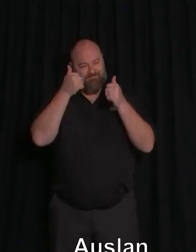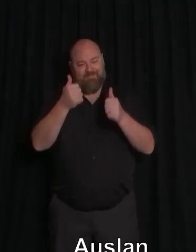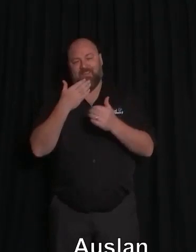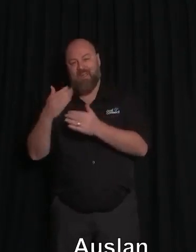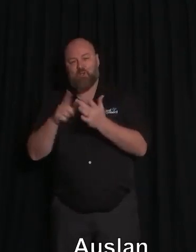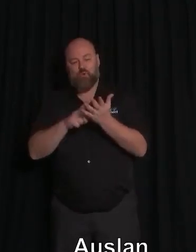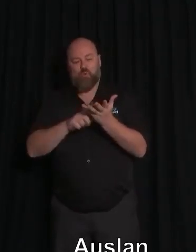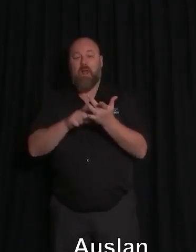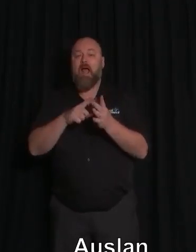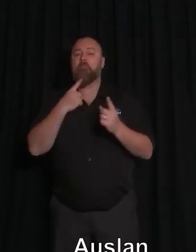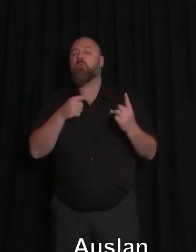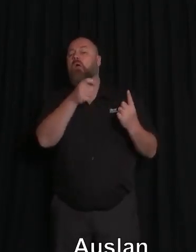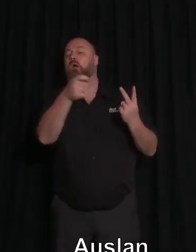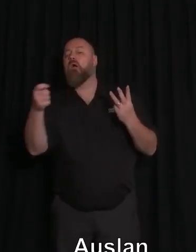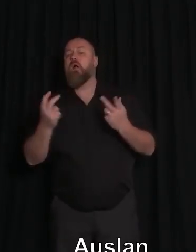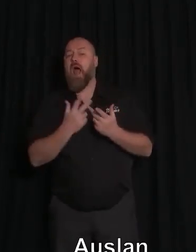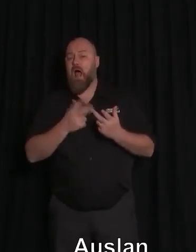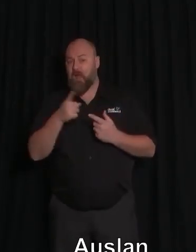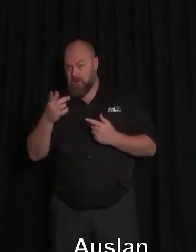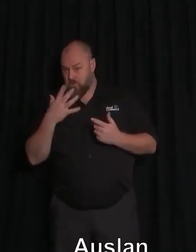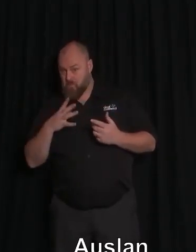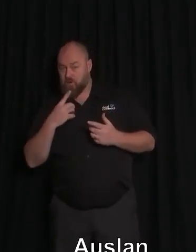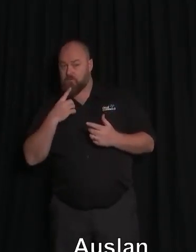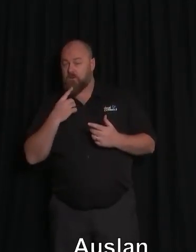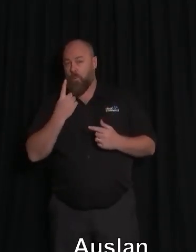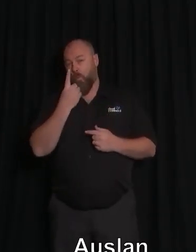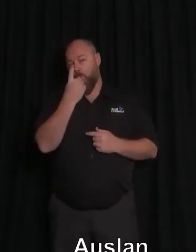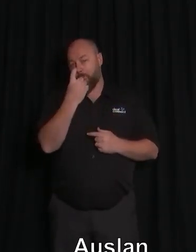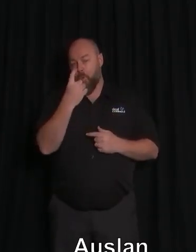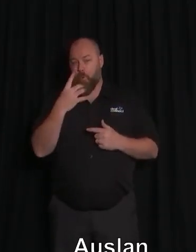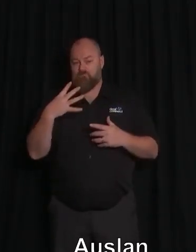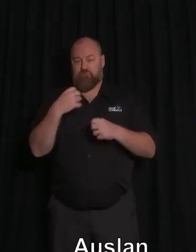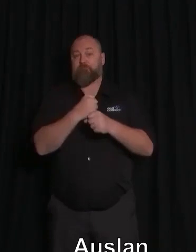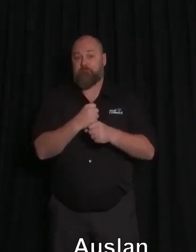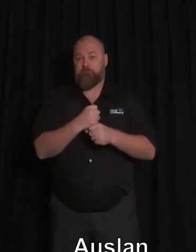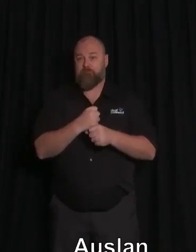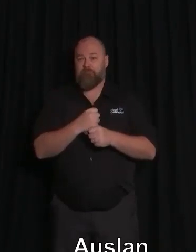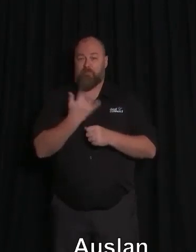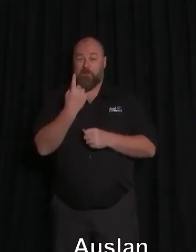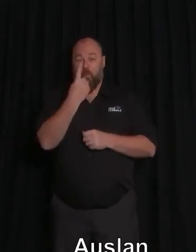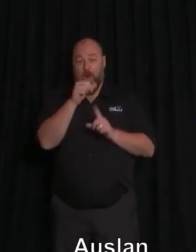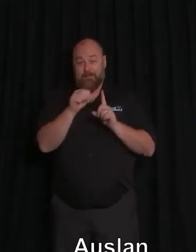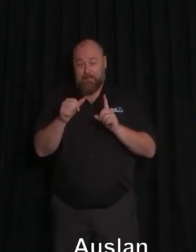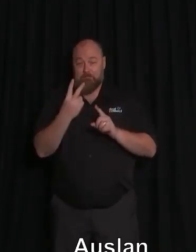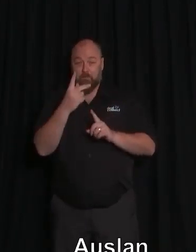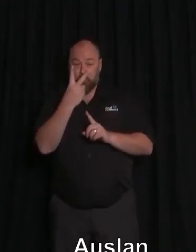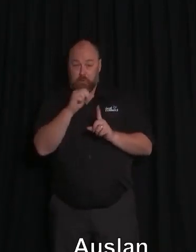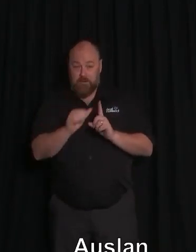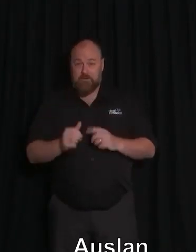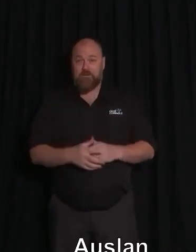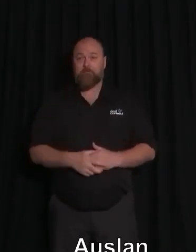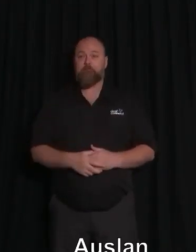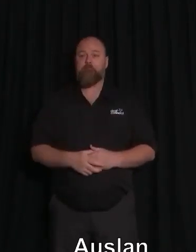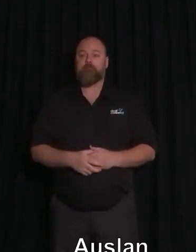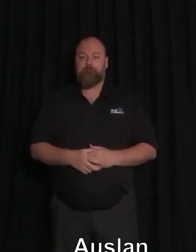all. Crystal, Morgan, Zhan, an opportunity for one closing remark, preferably a sentence, perhaps two. What do